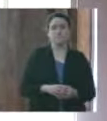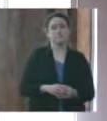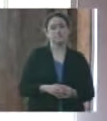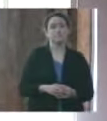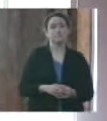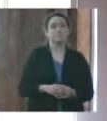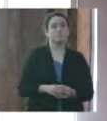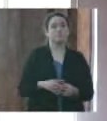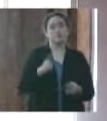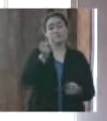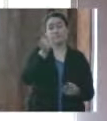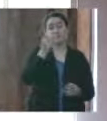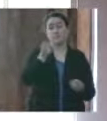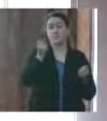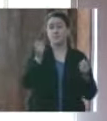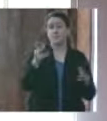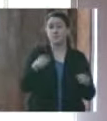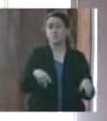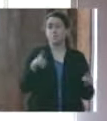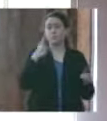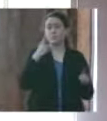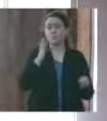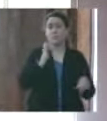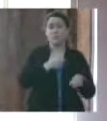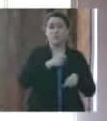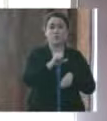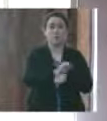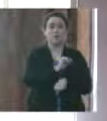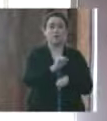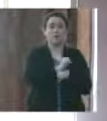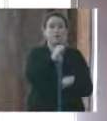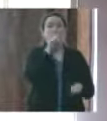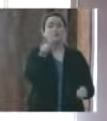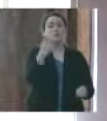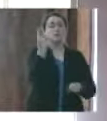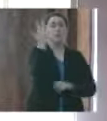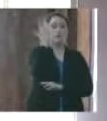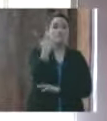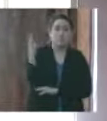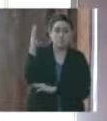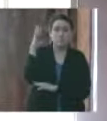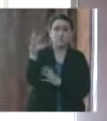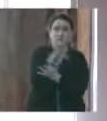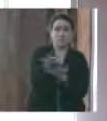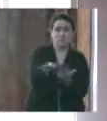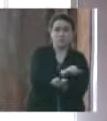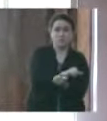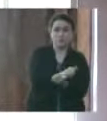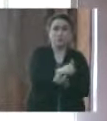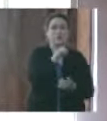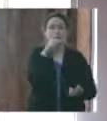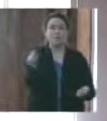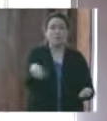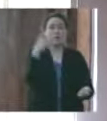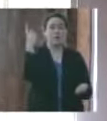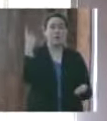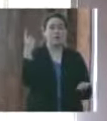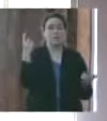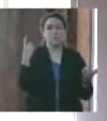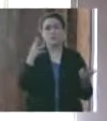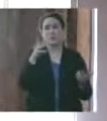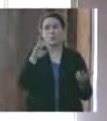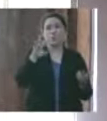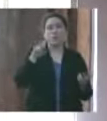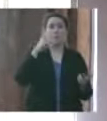at biomes other than forests, because it is not only forests that are being destroyed, it is not only wild tigers